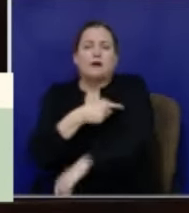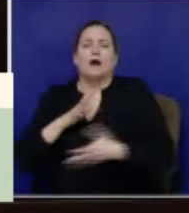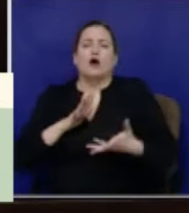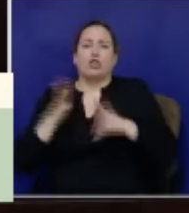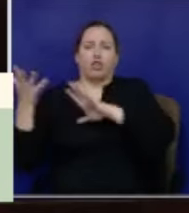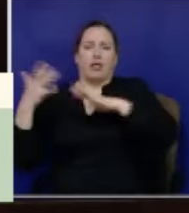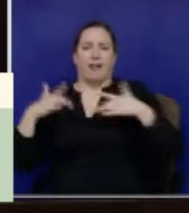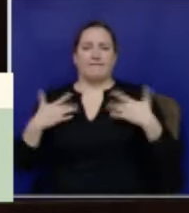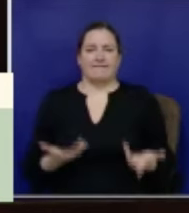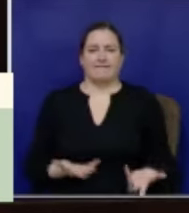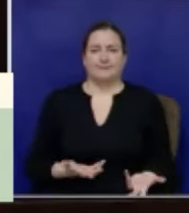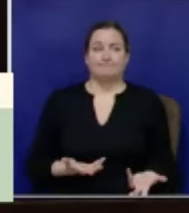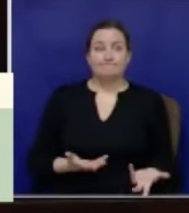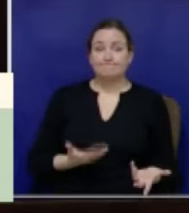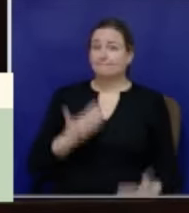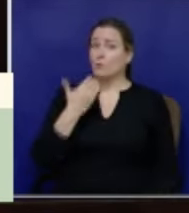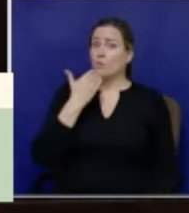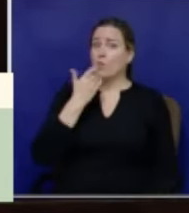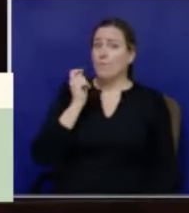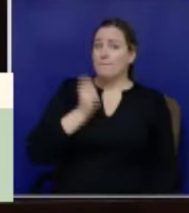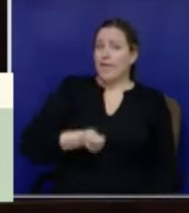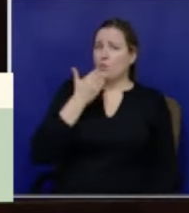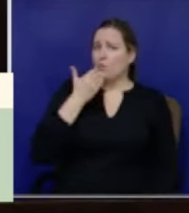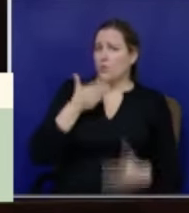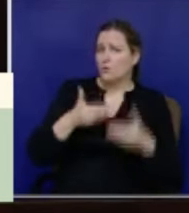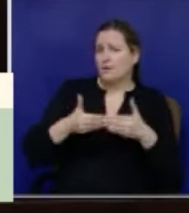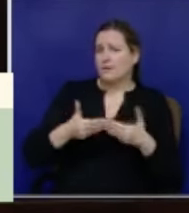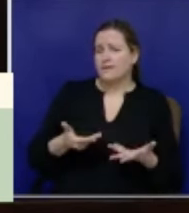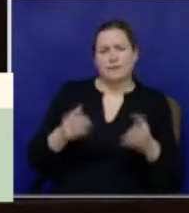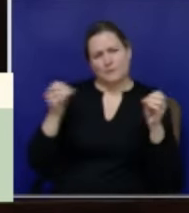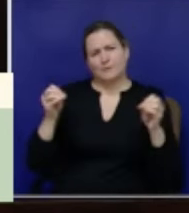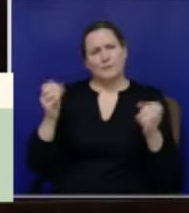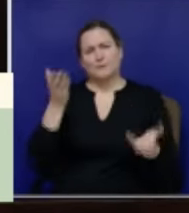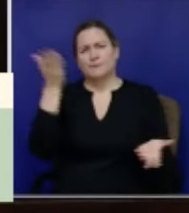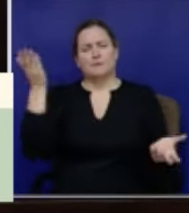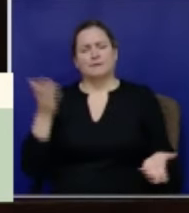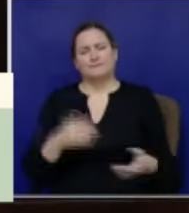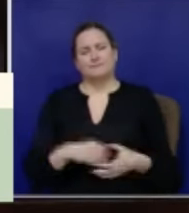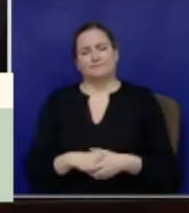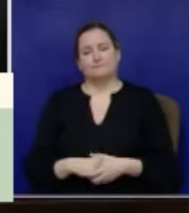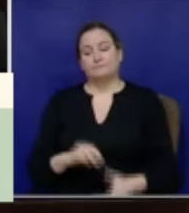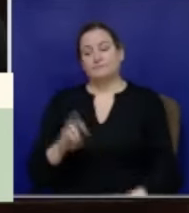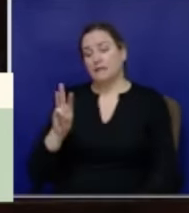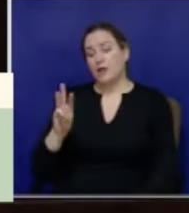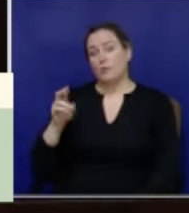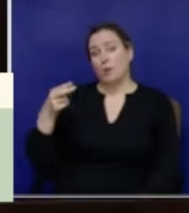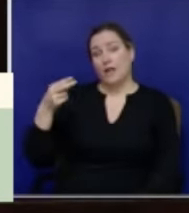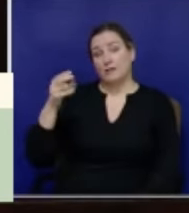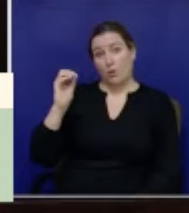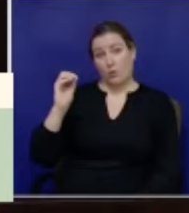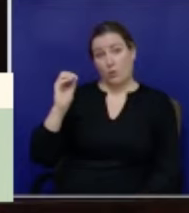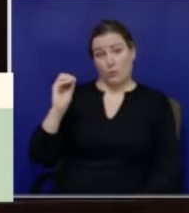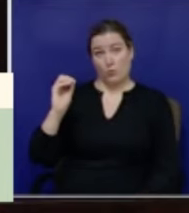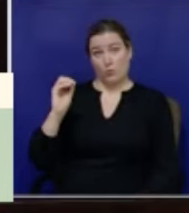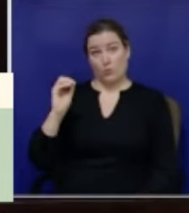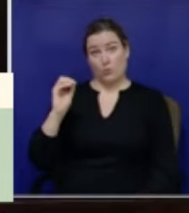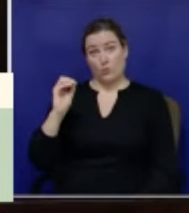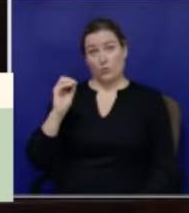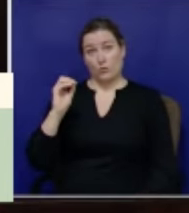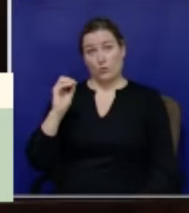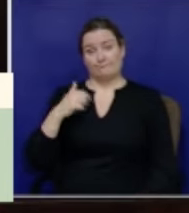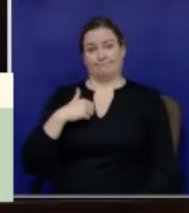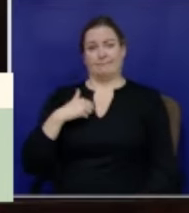or compensation. We also know that the World Health Organization, for all its laudable work, which we as the